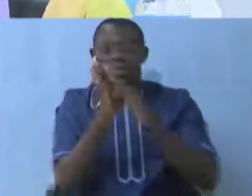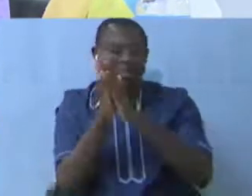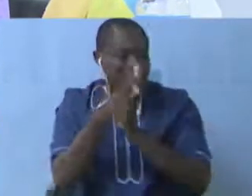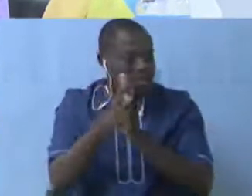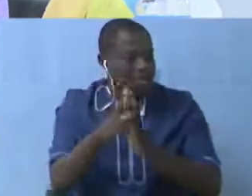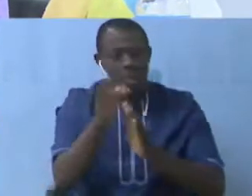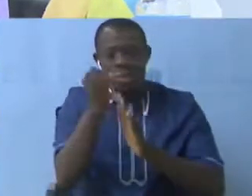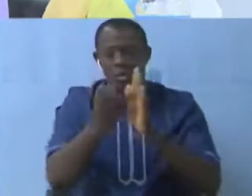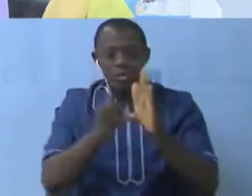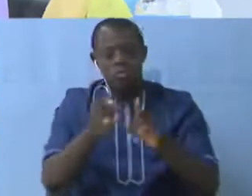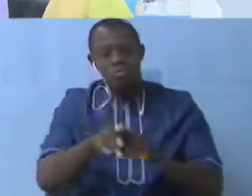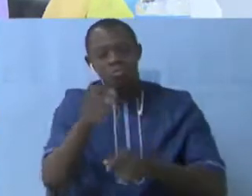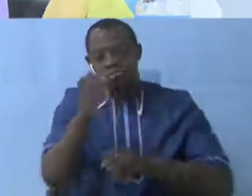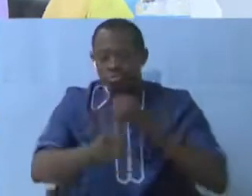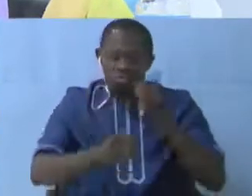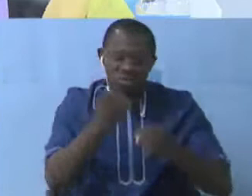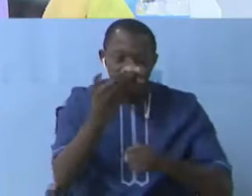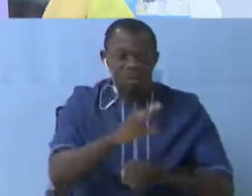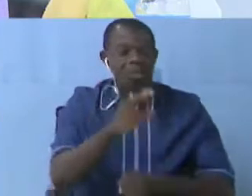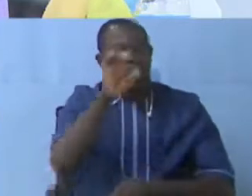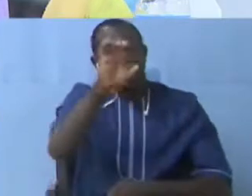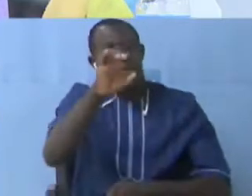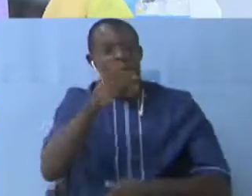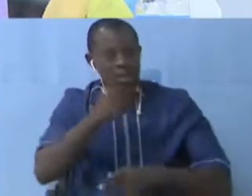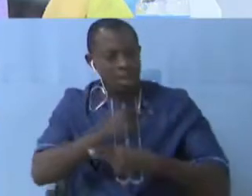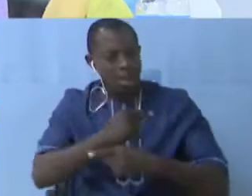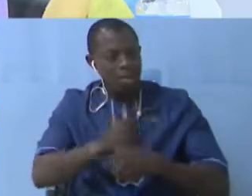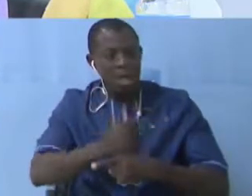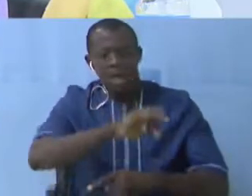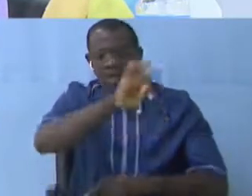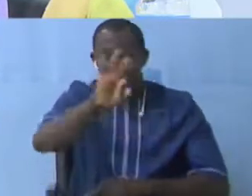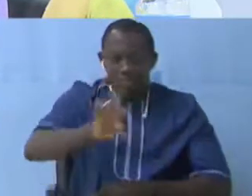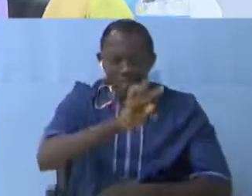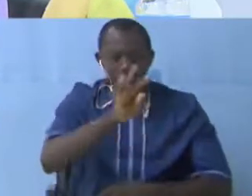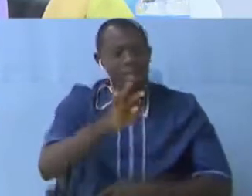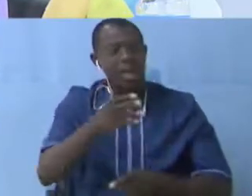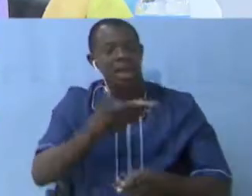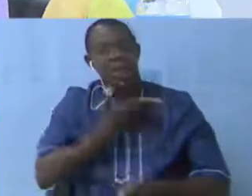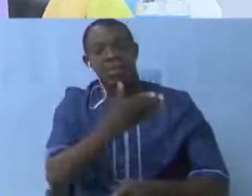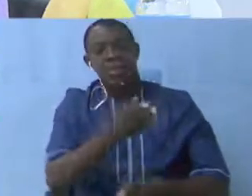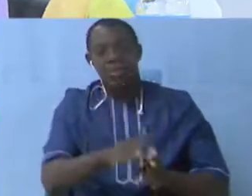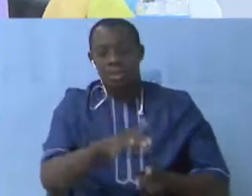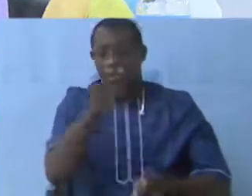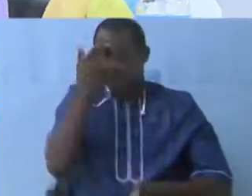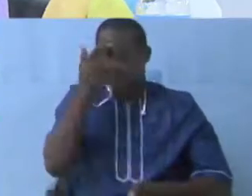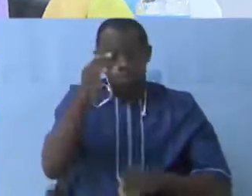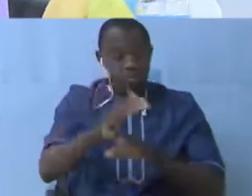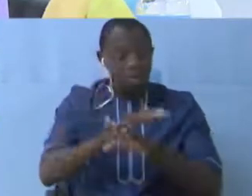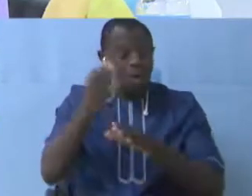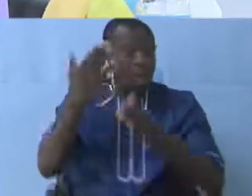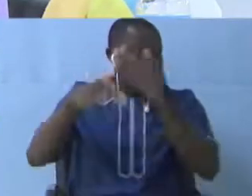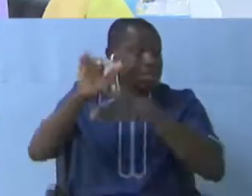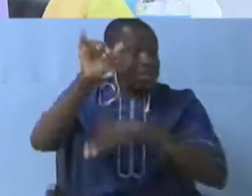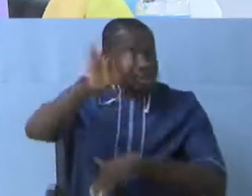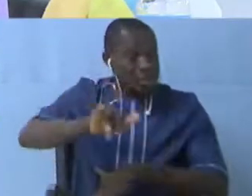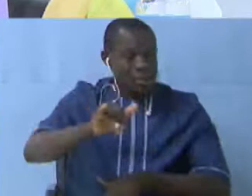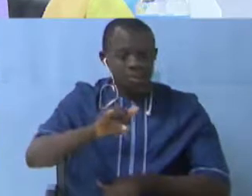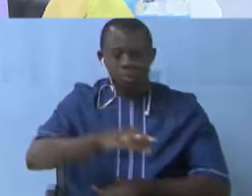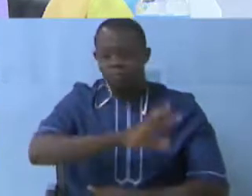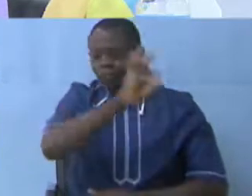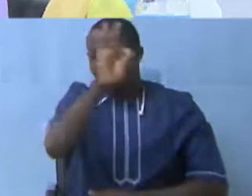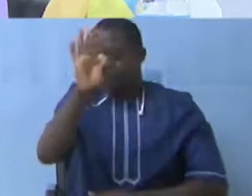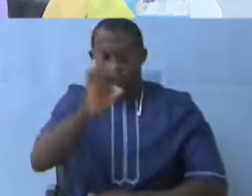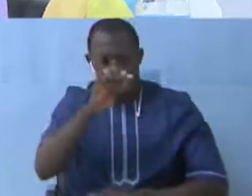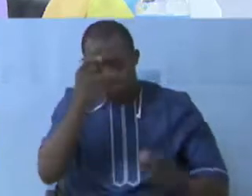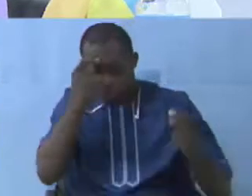their family, and I think that those years were very stressful for many Gambians. am na tamit nag